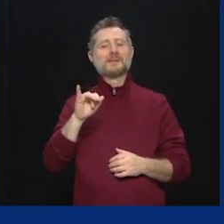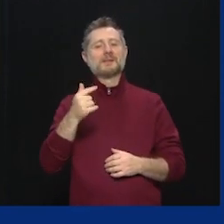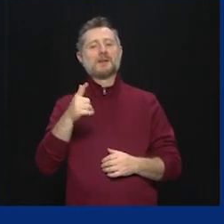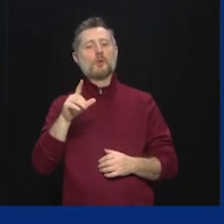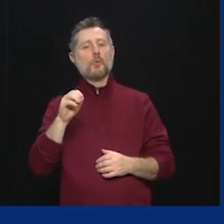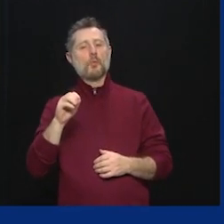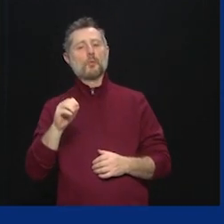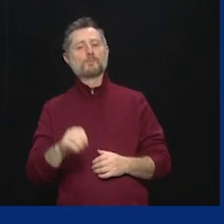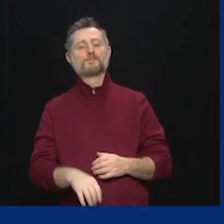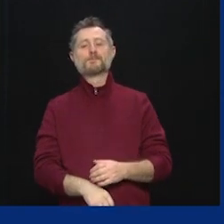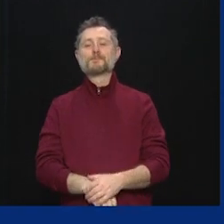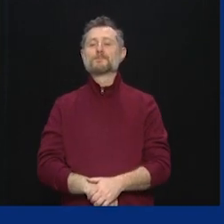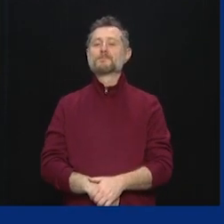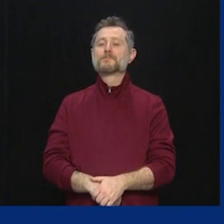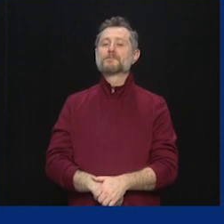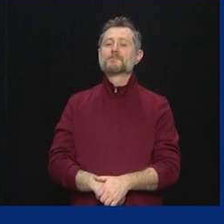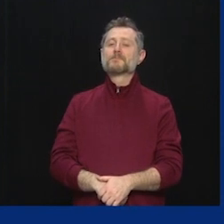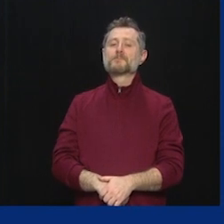Kimberly Jean-Pierre,